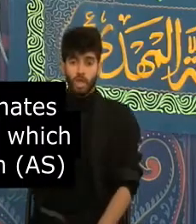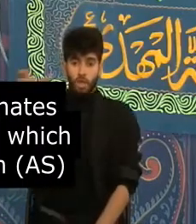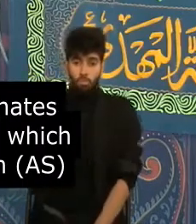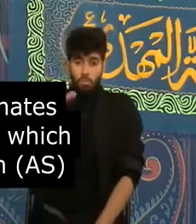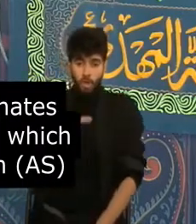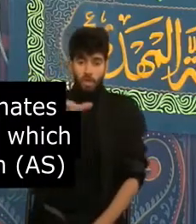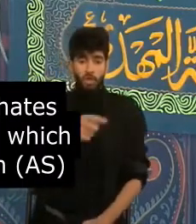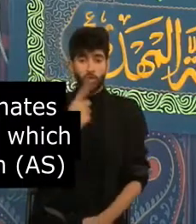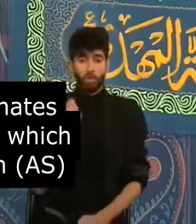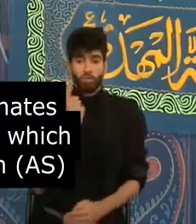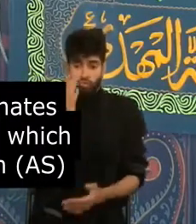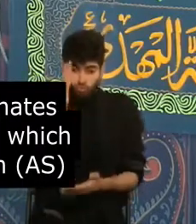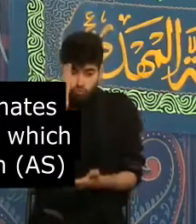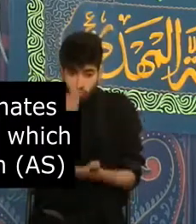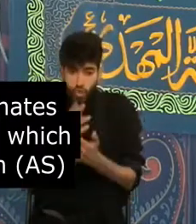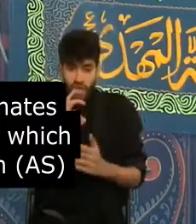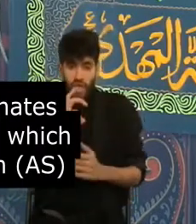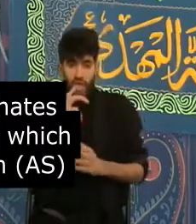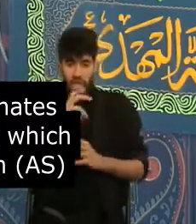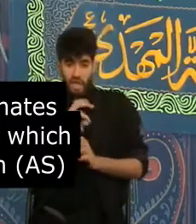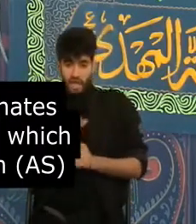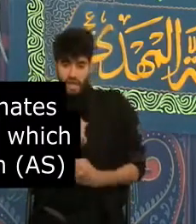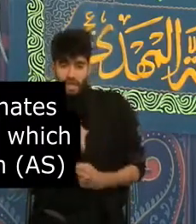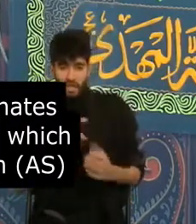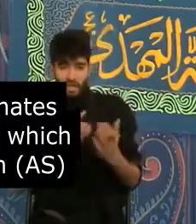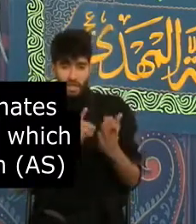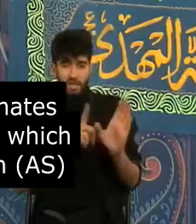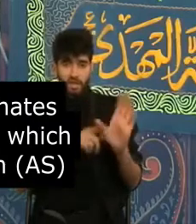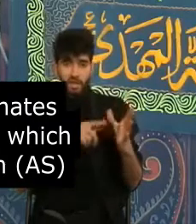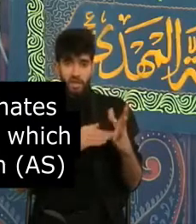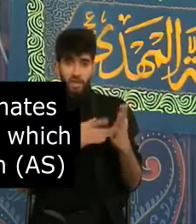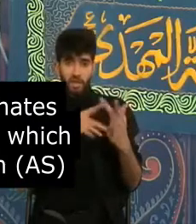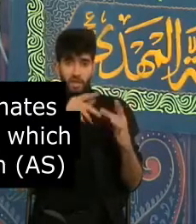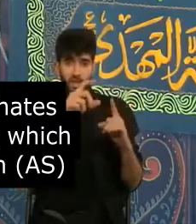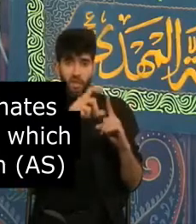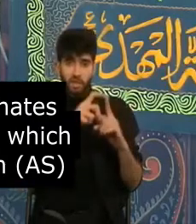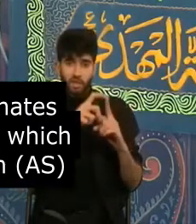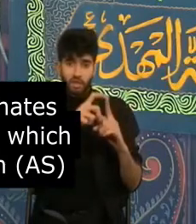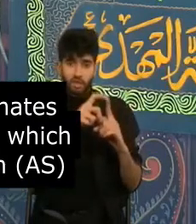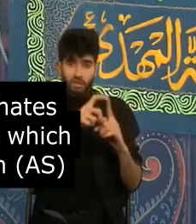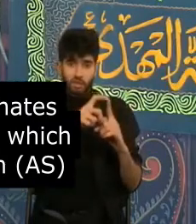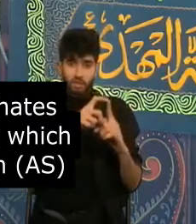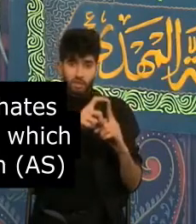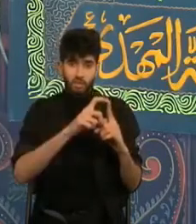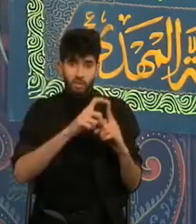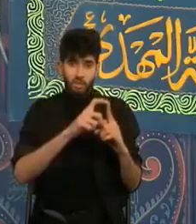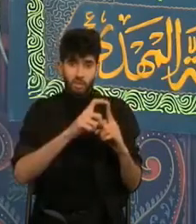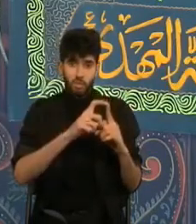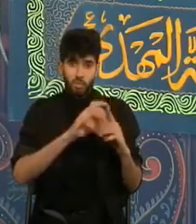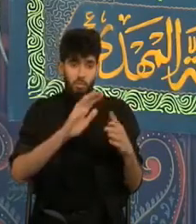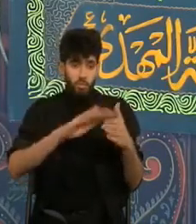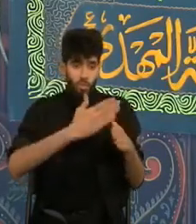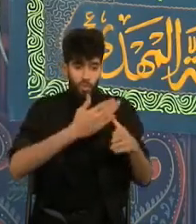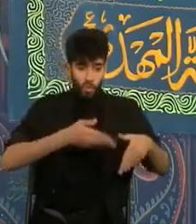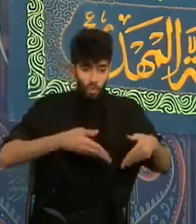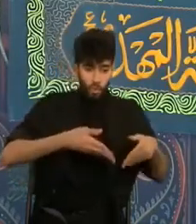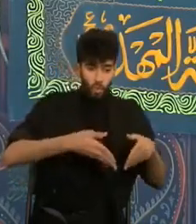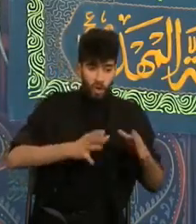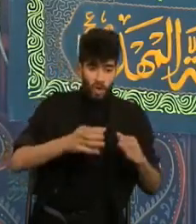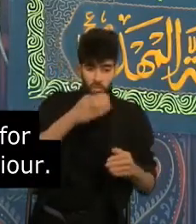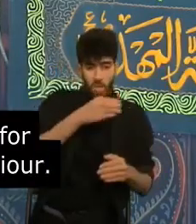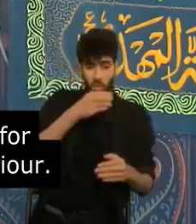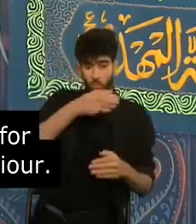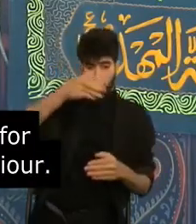the person who truly hates Yazid because of the way in which he abused Imam al-Hussein alayhi salam with his